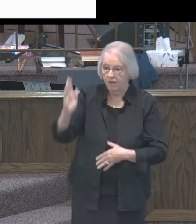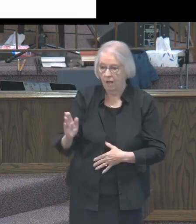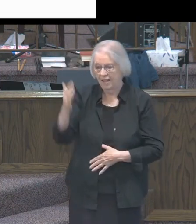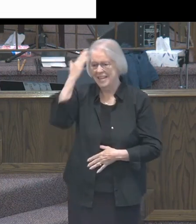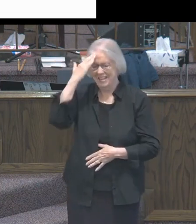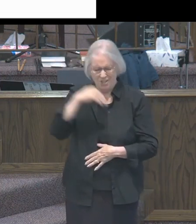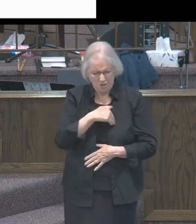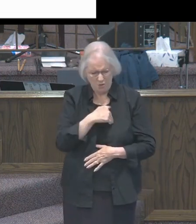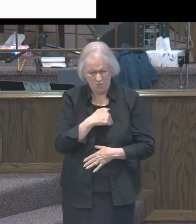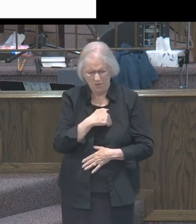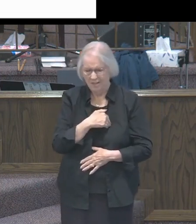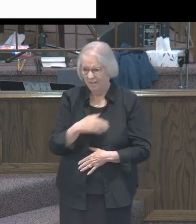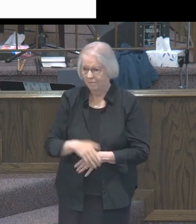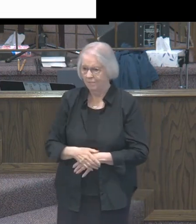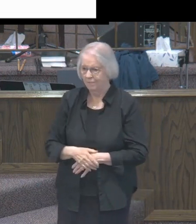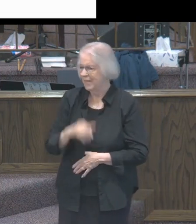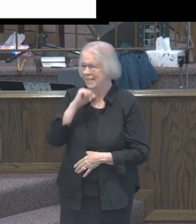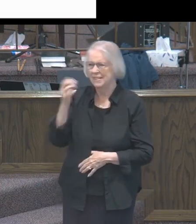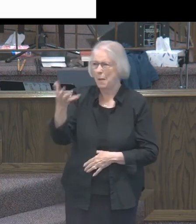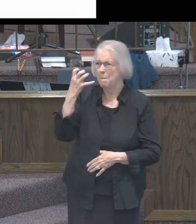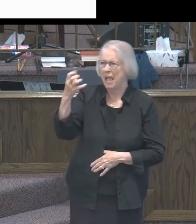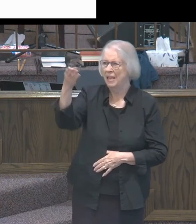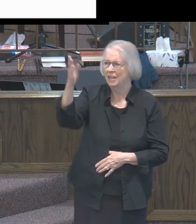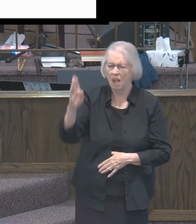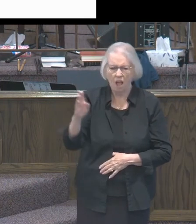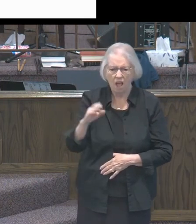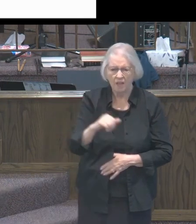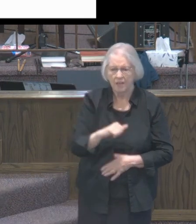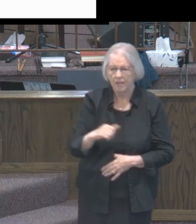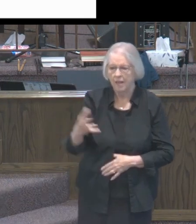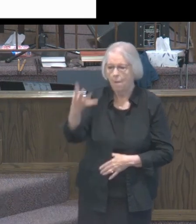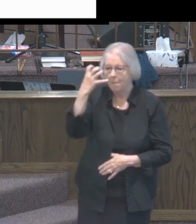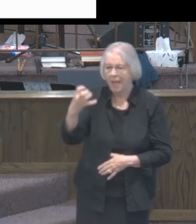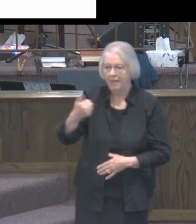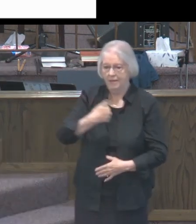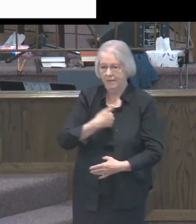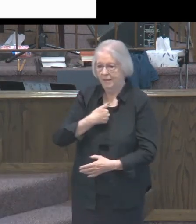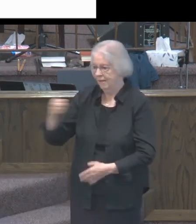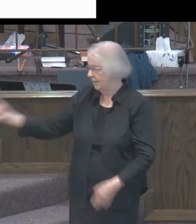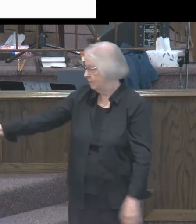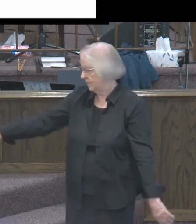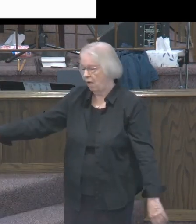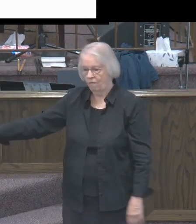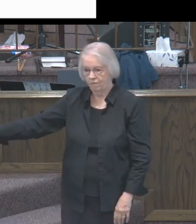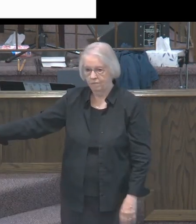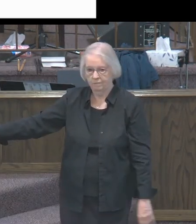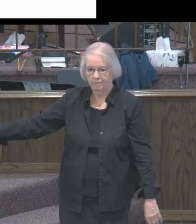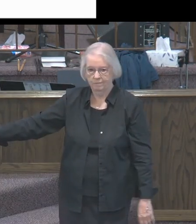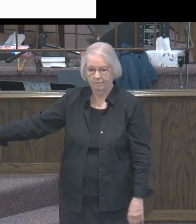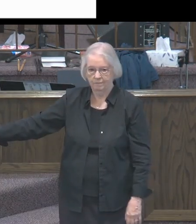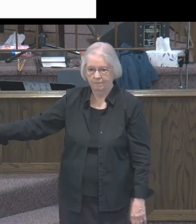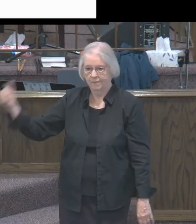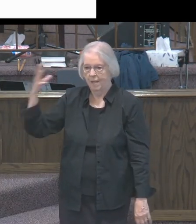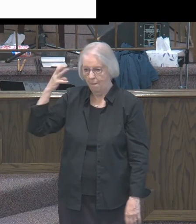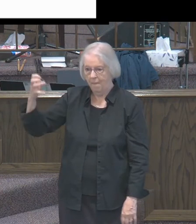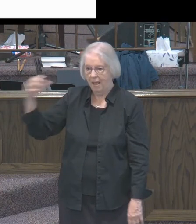He wasn't mad at God. He wasn't mad at Abel. He was mad at Cain. Cain was mad